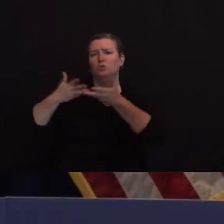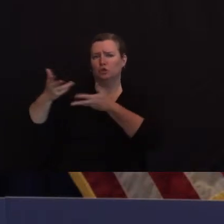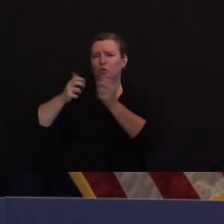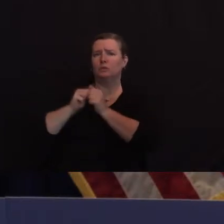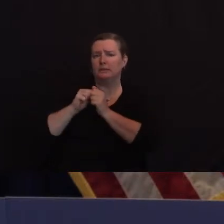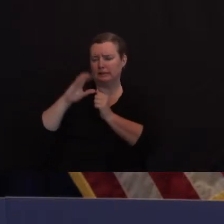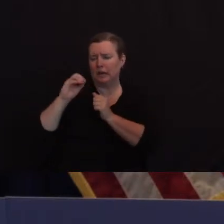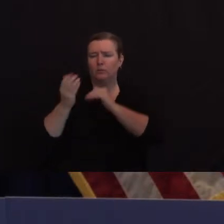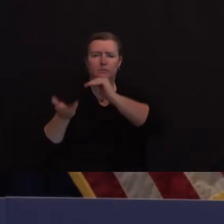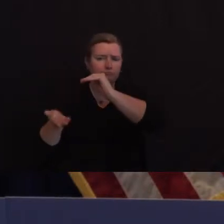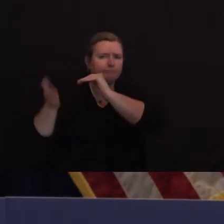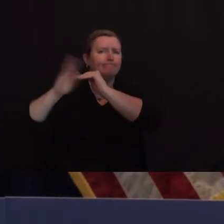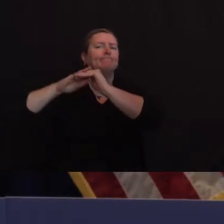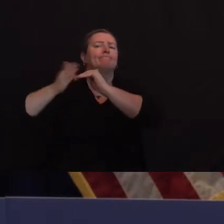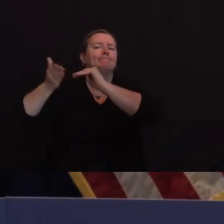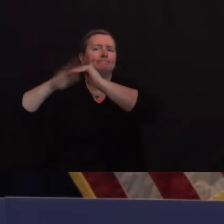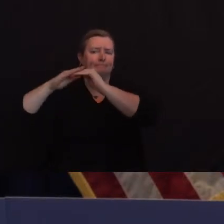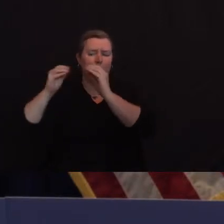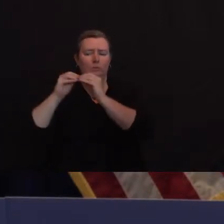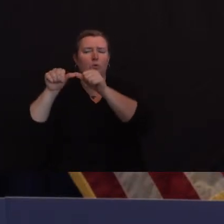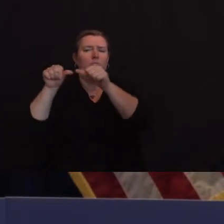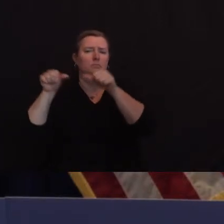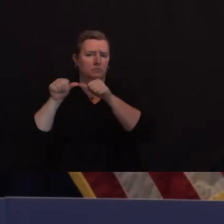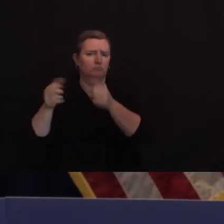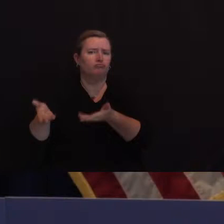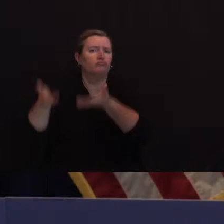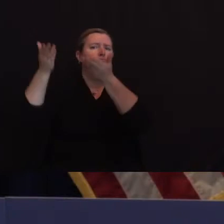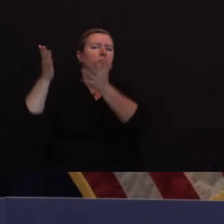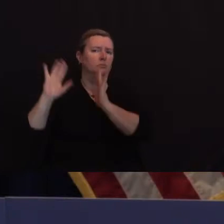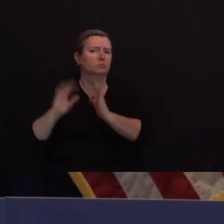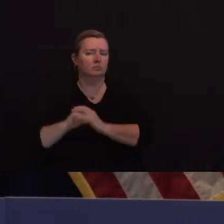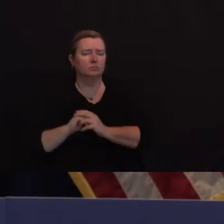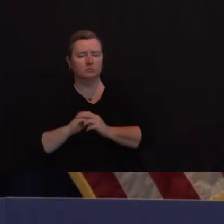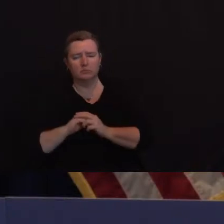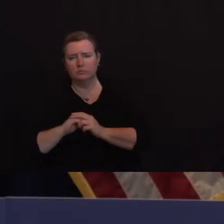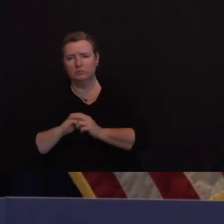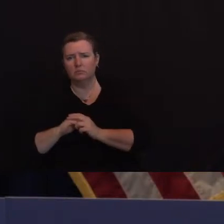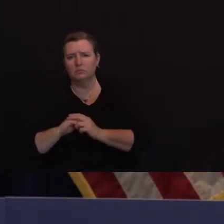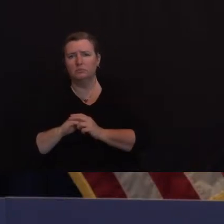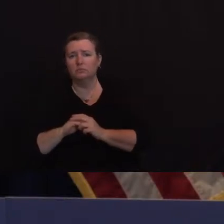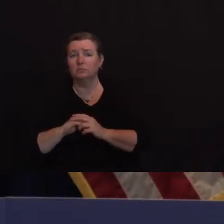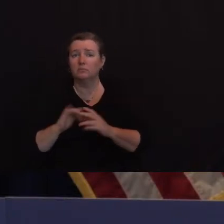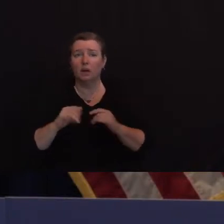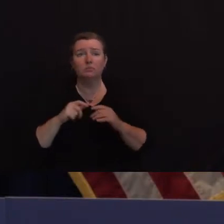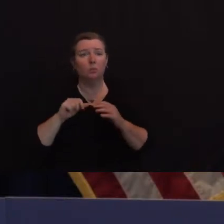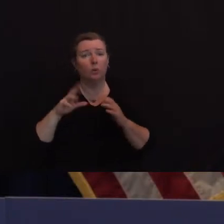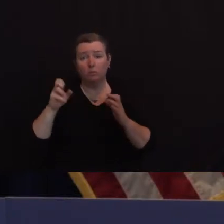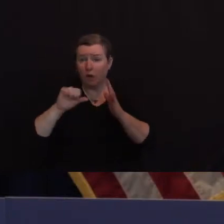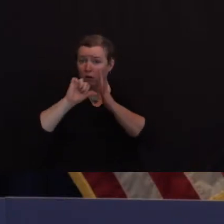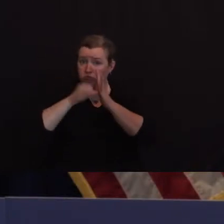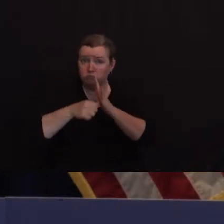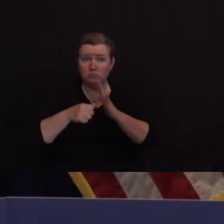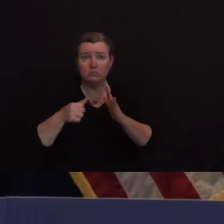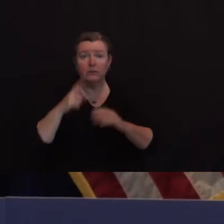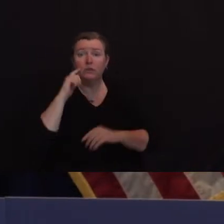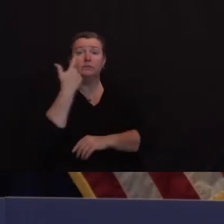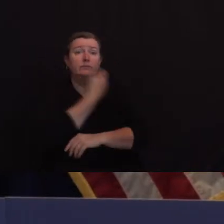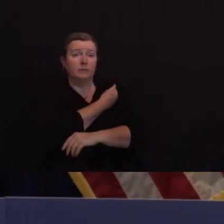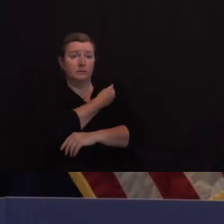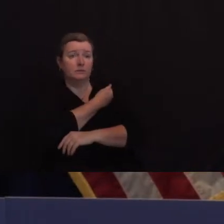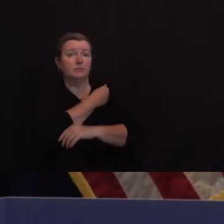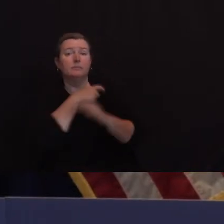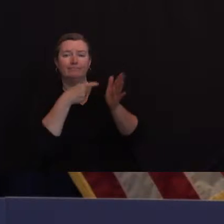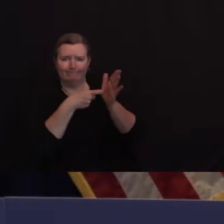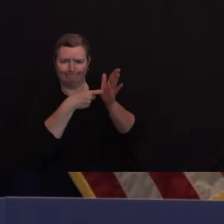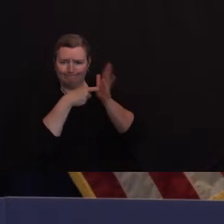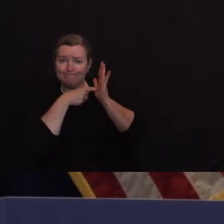individuals to be referred to. But I have to keep emphasizing it is a vaccine mandate. The most important thing we can do